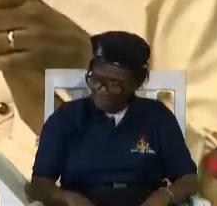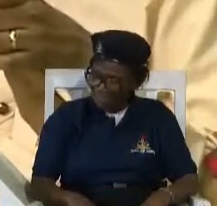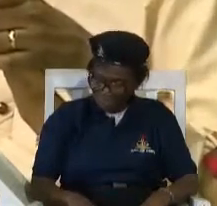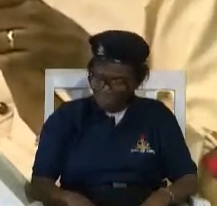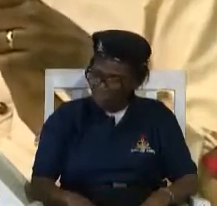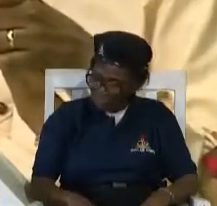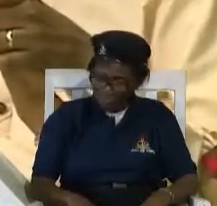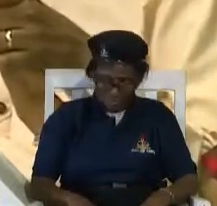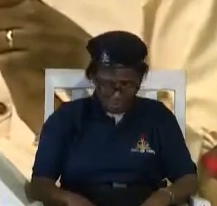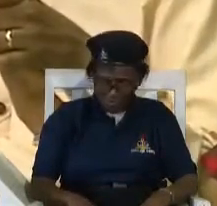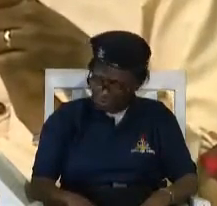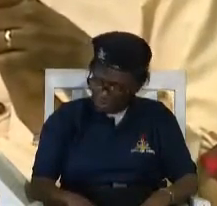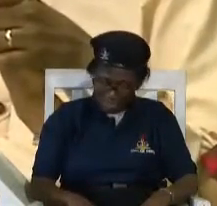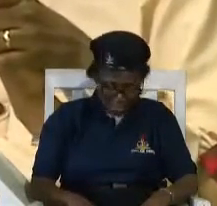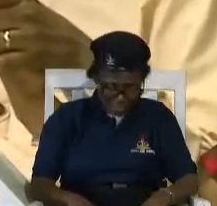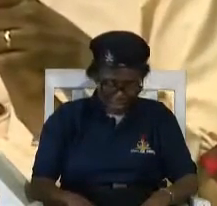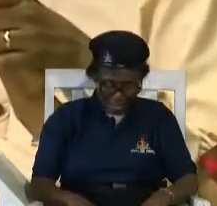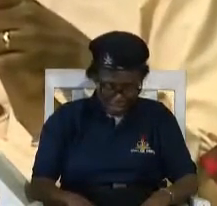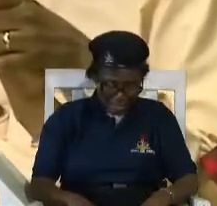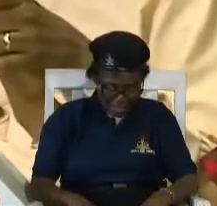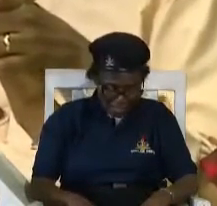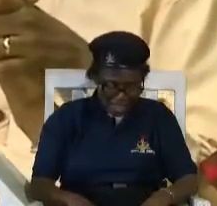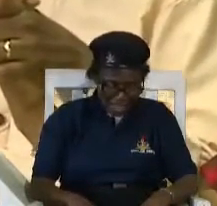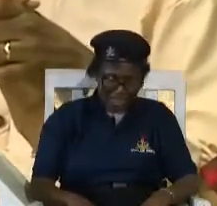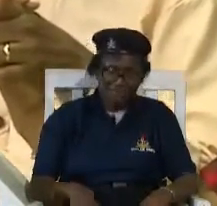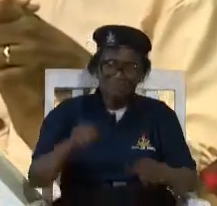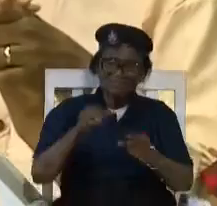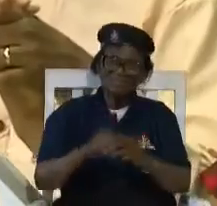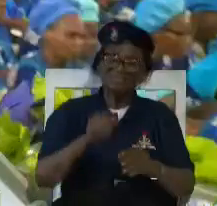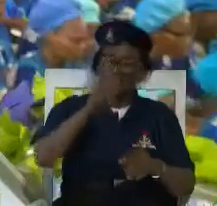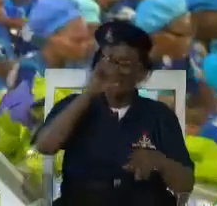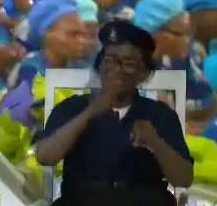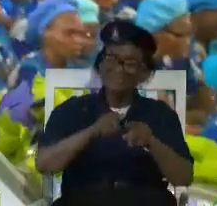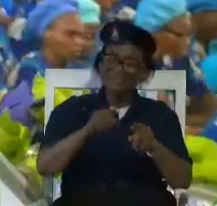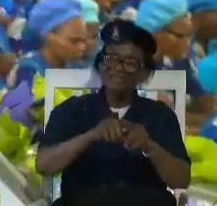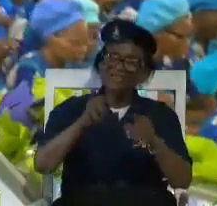Oh yes, I'm in agreement with you,